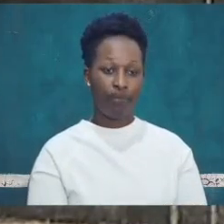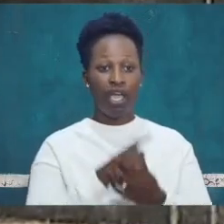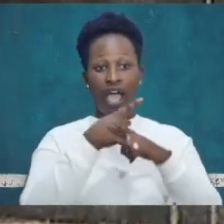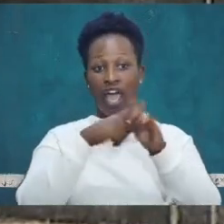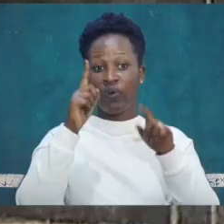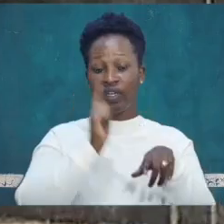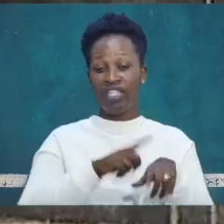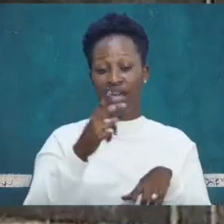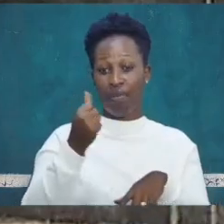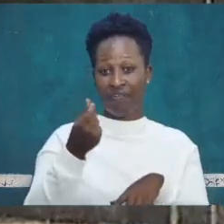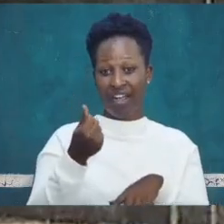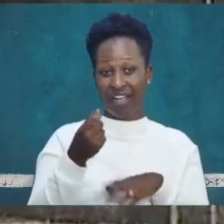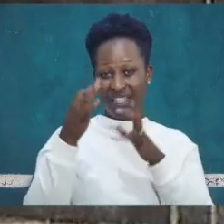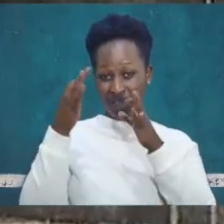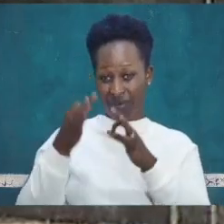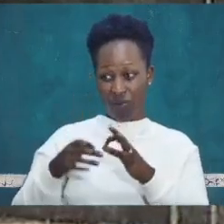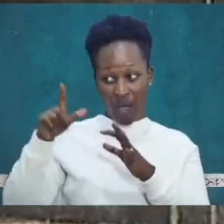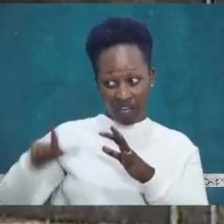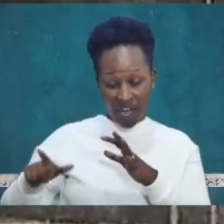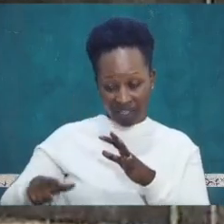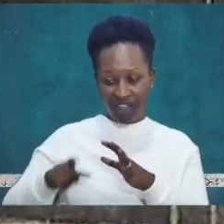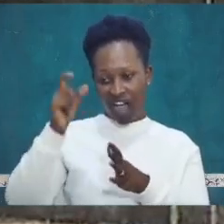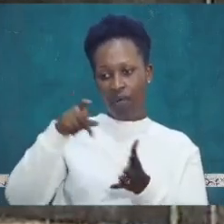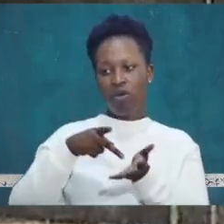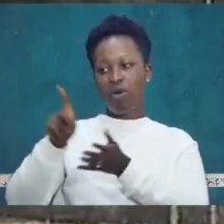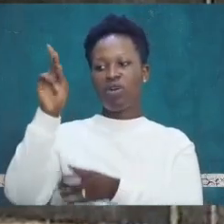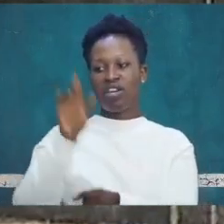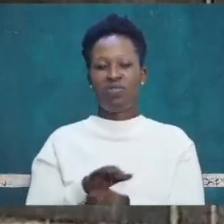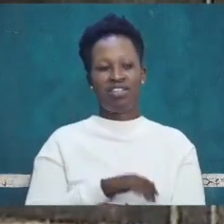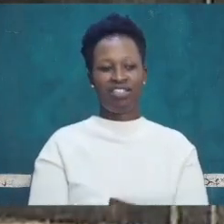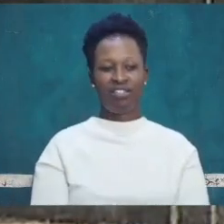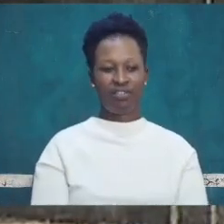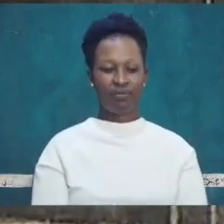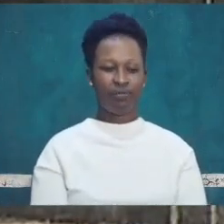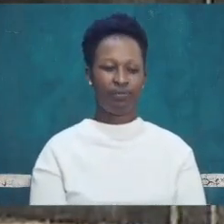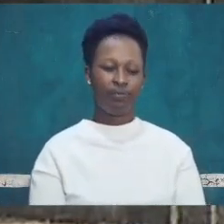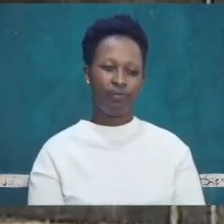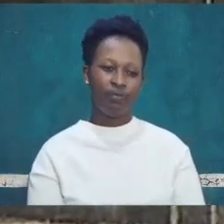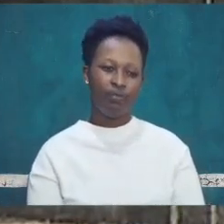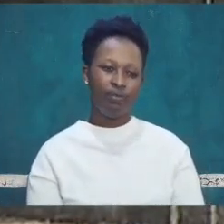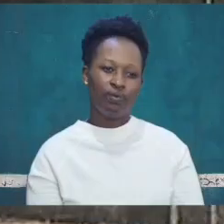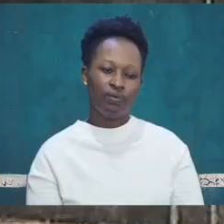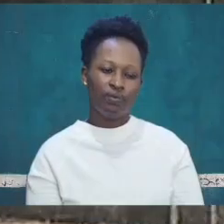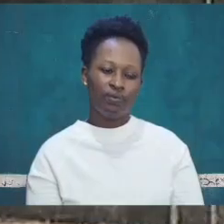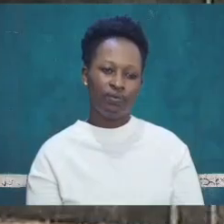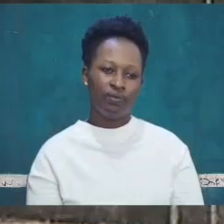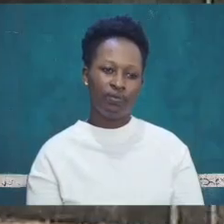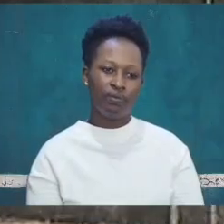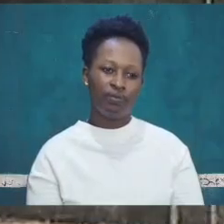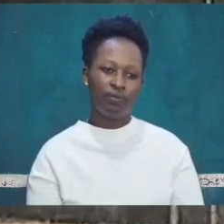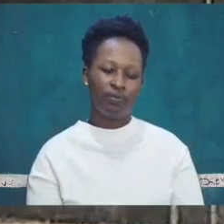But when prices of goods are low, consumption is high. But when